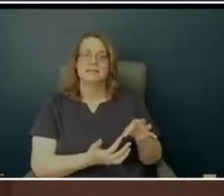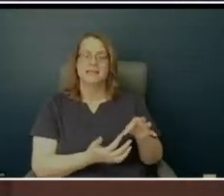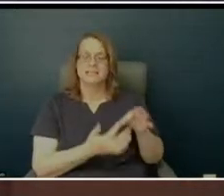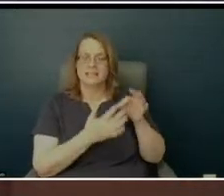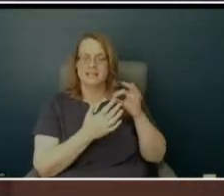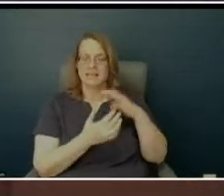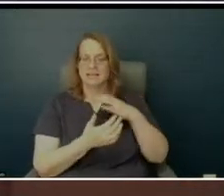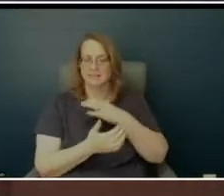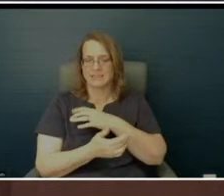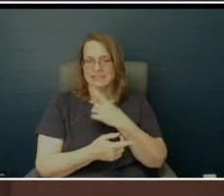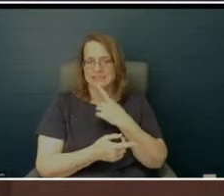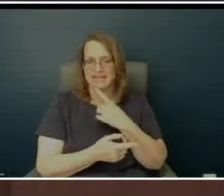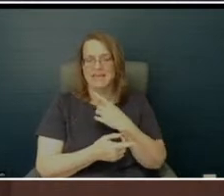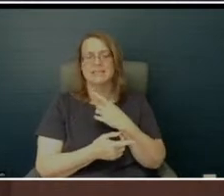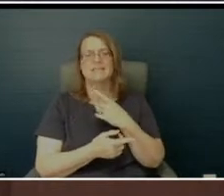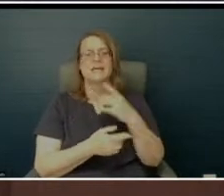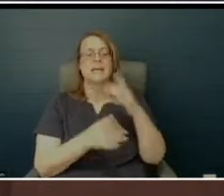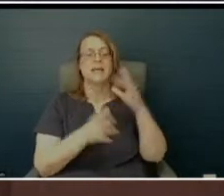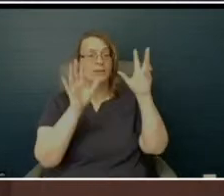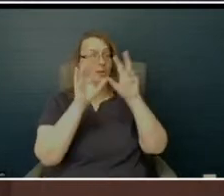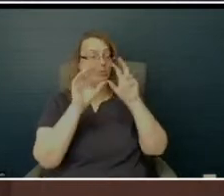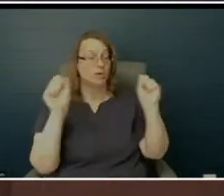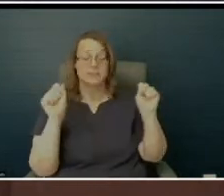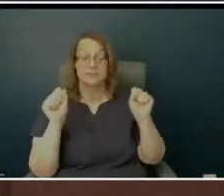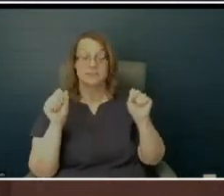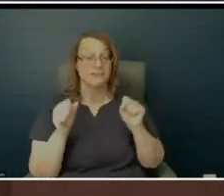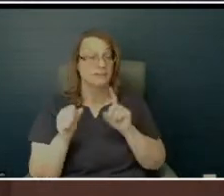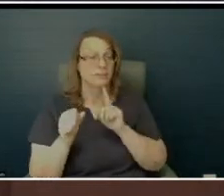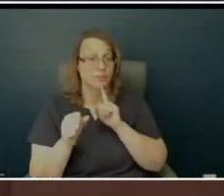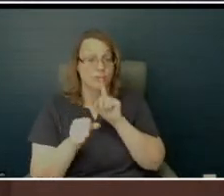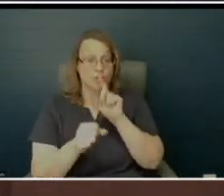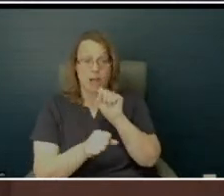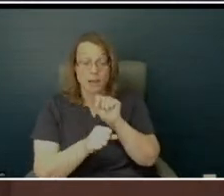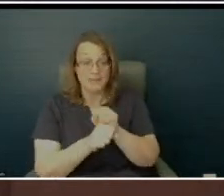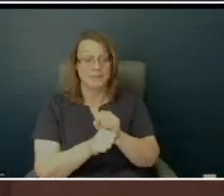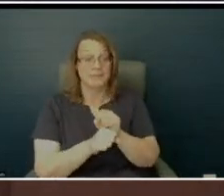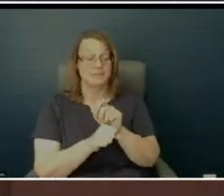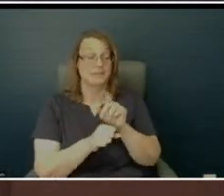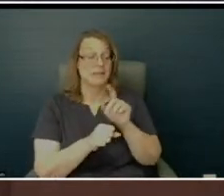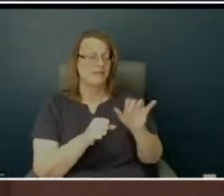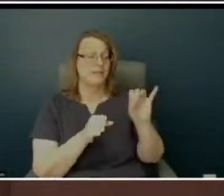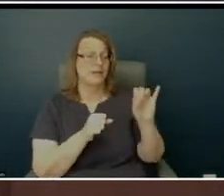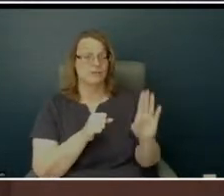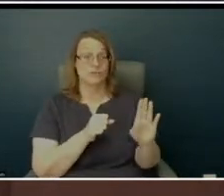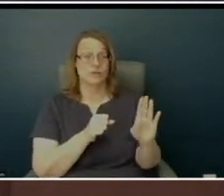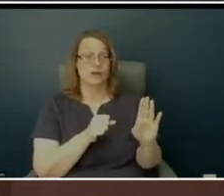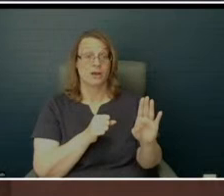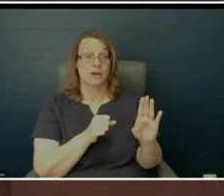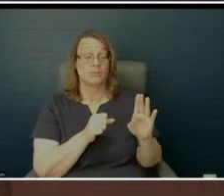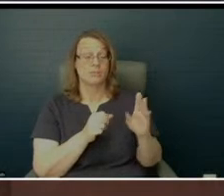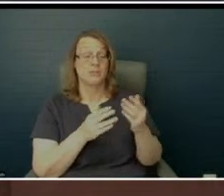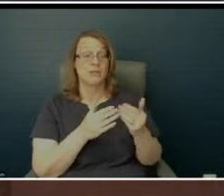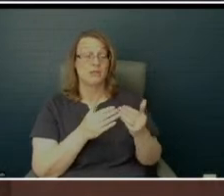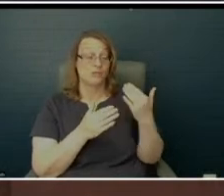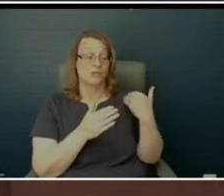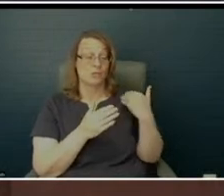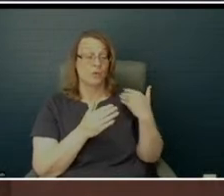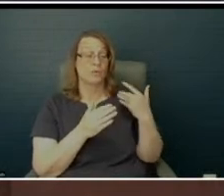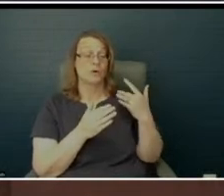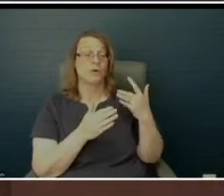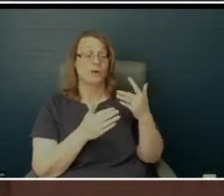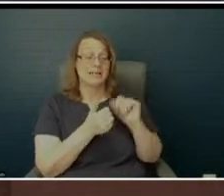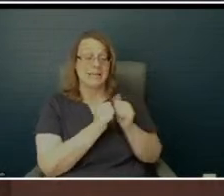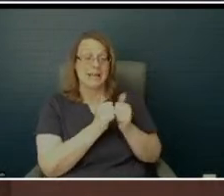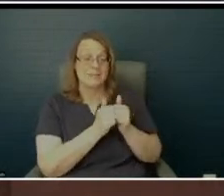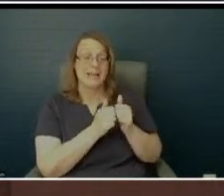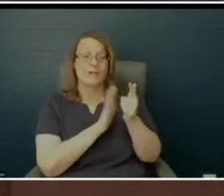to promise the job of special counsel to now discredited former Trump campaign lawyer Sidney Powell at a